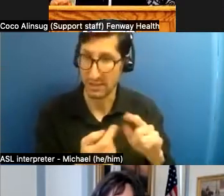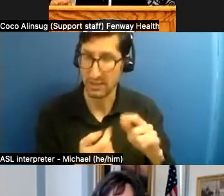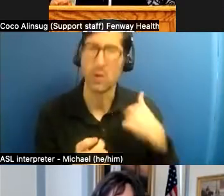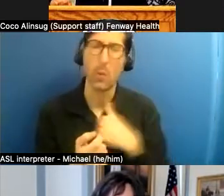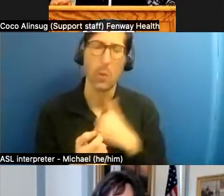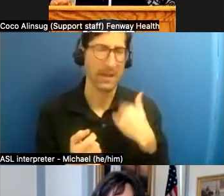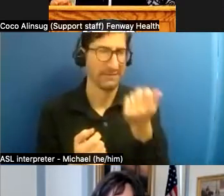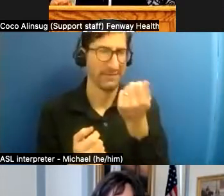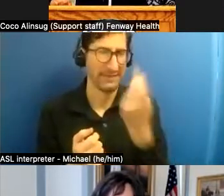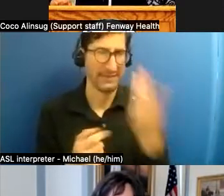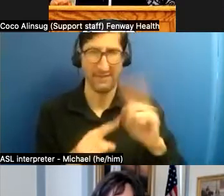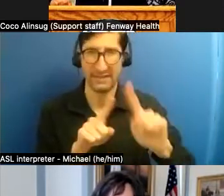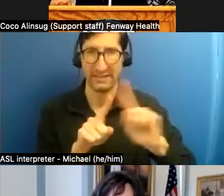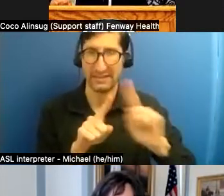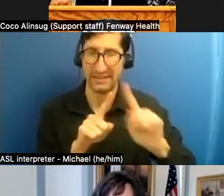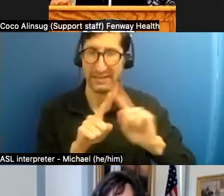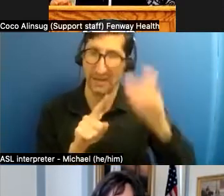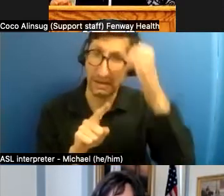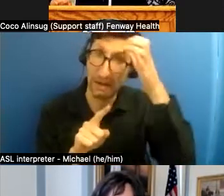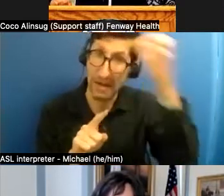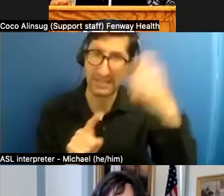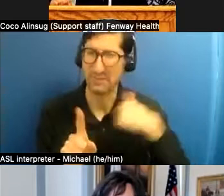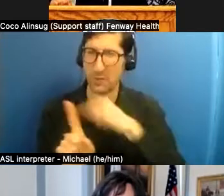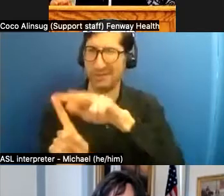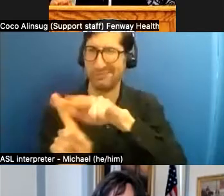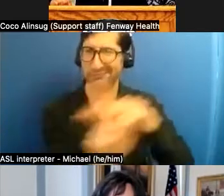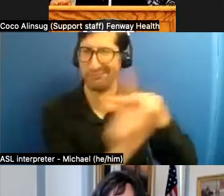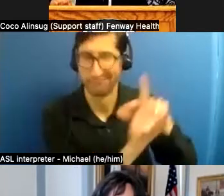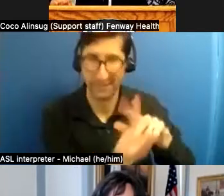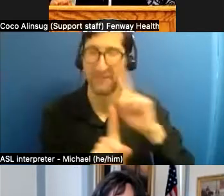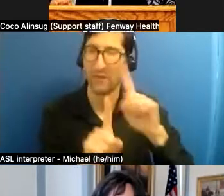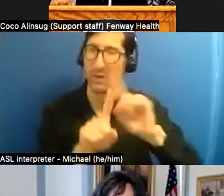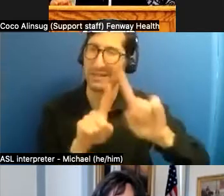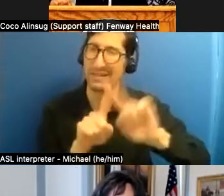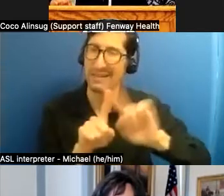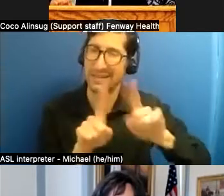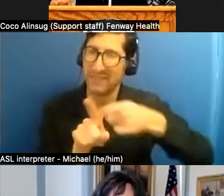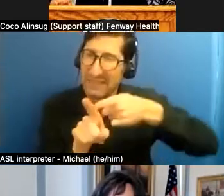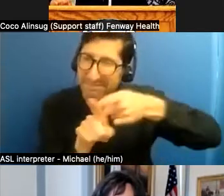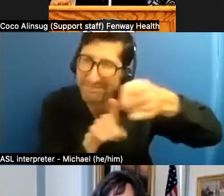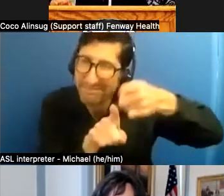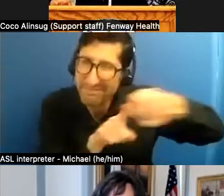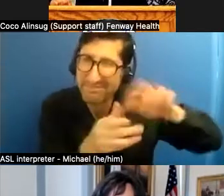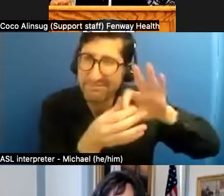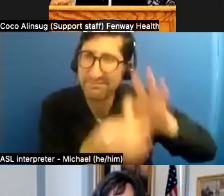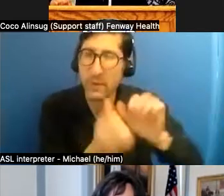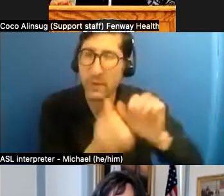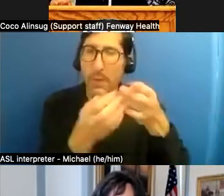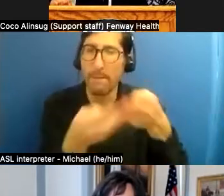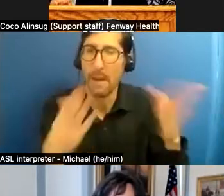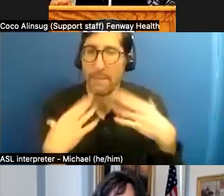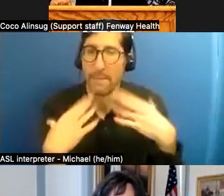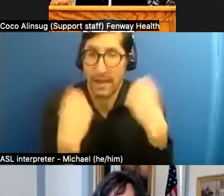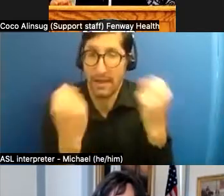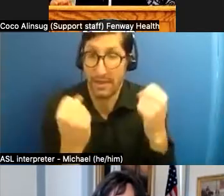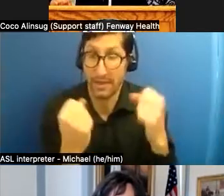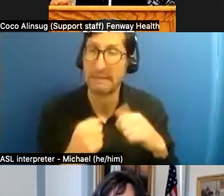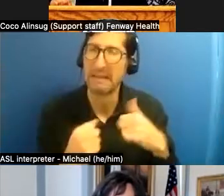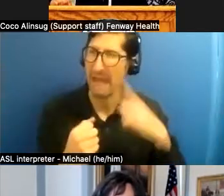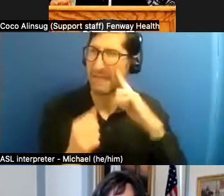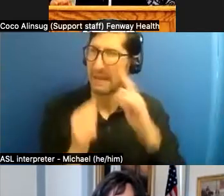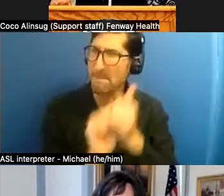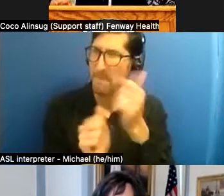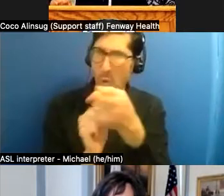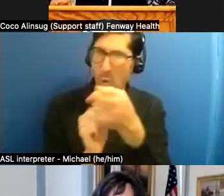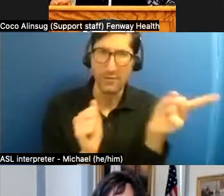have put into place in multiple areas of public health and prevention. For example, I'm sure most people